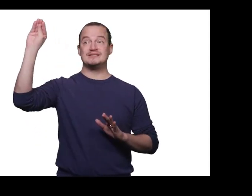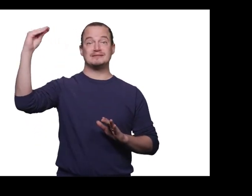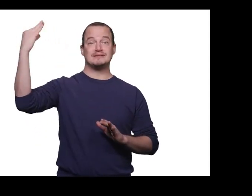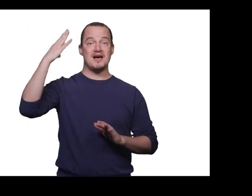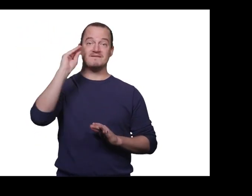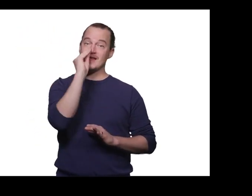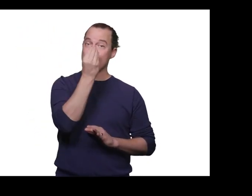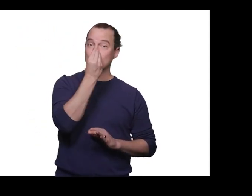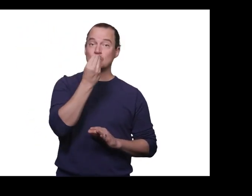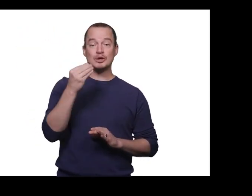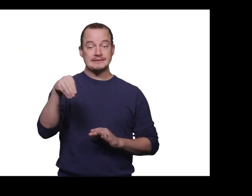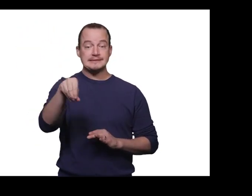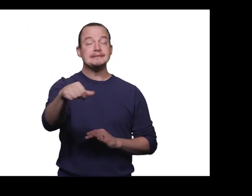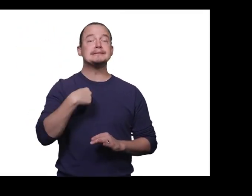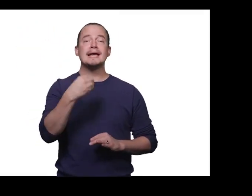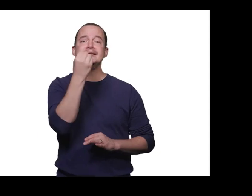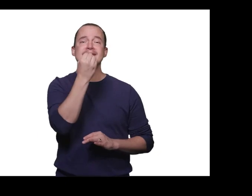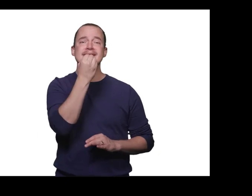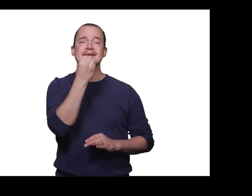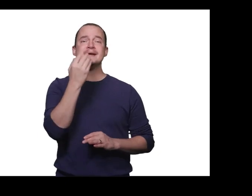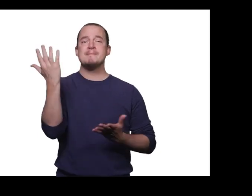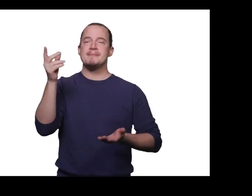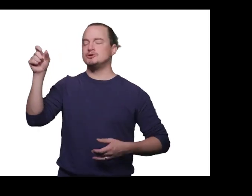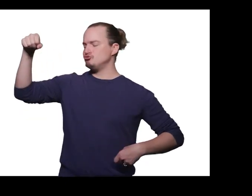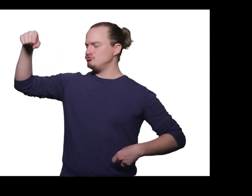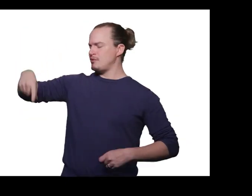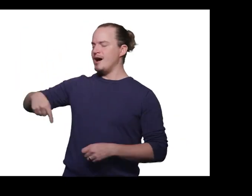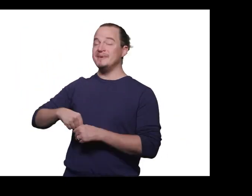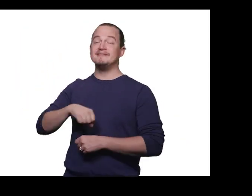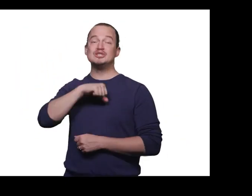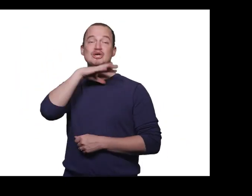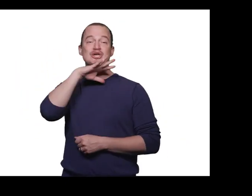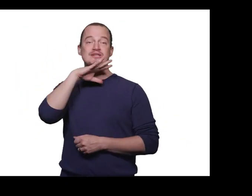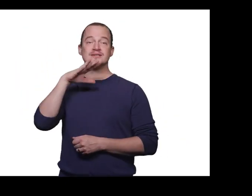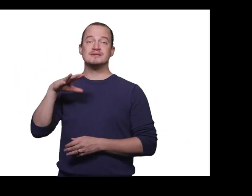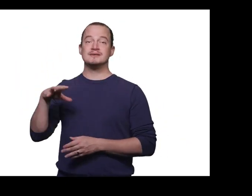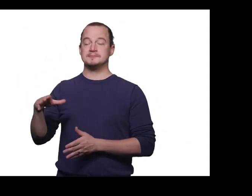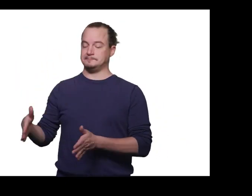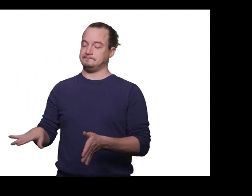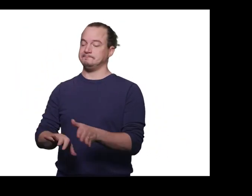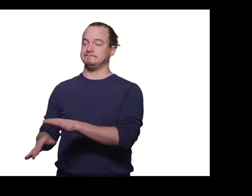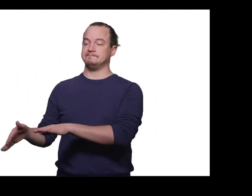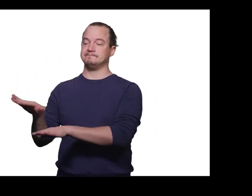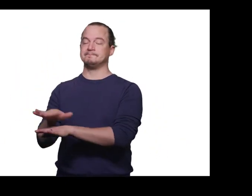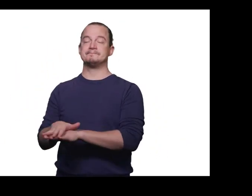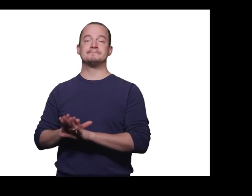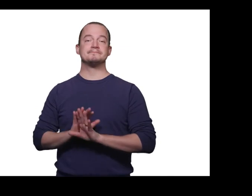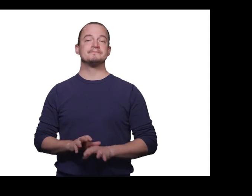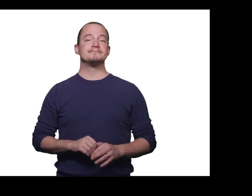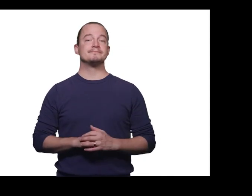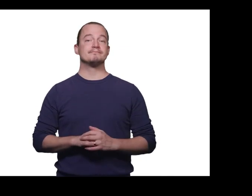a sunflower seed. I might drop a sunflower seed down in the